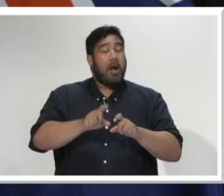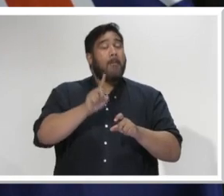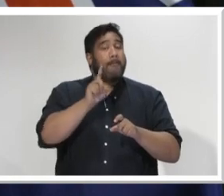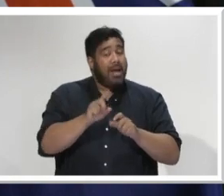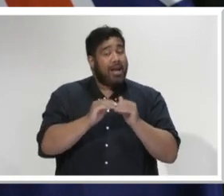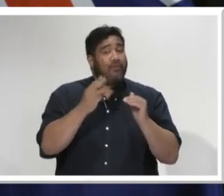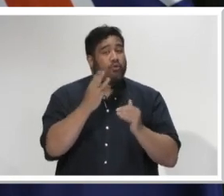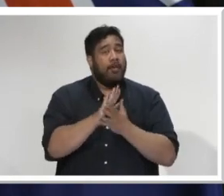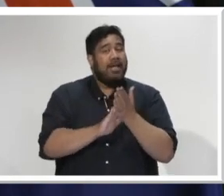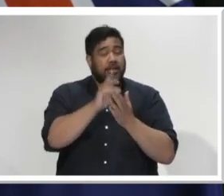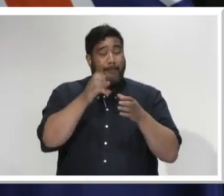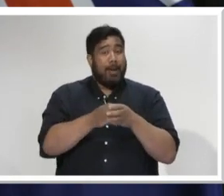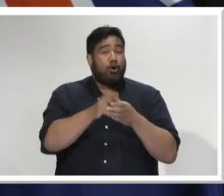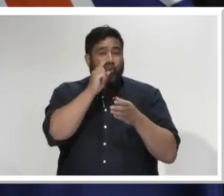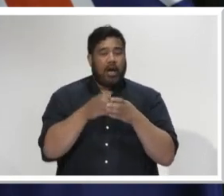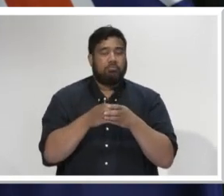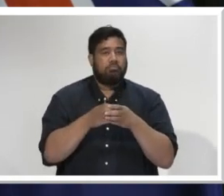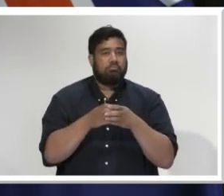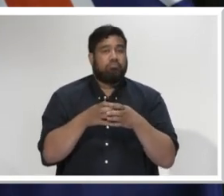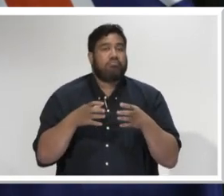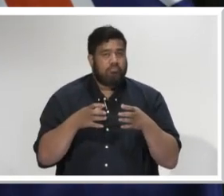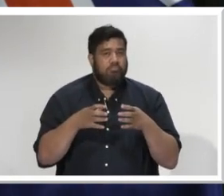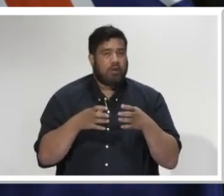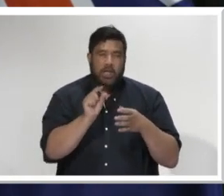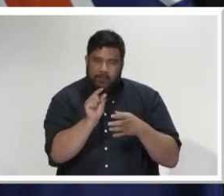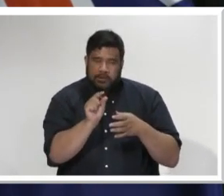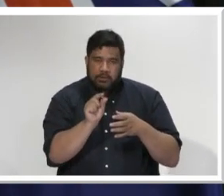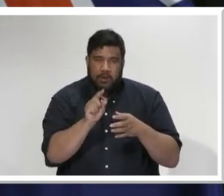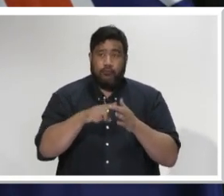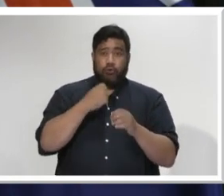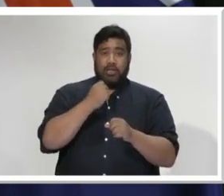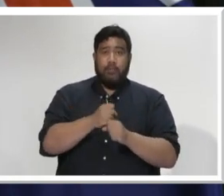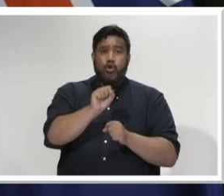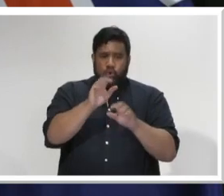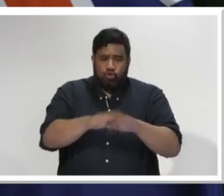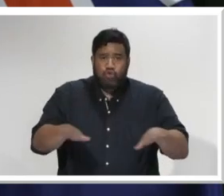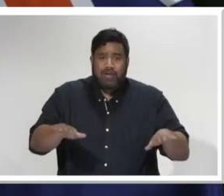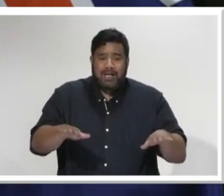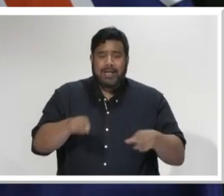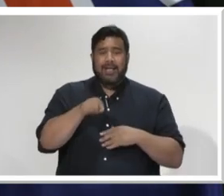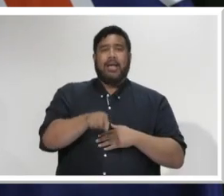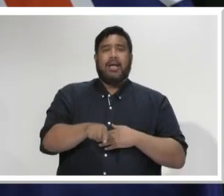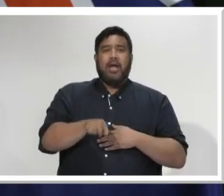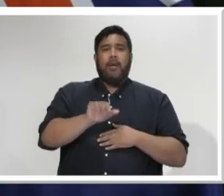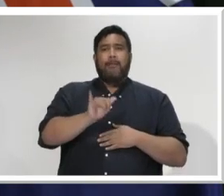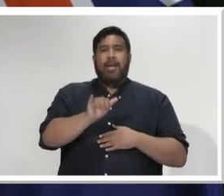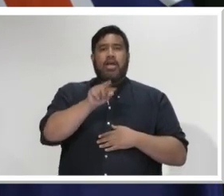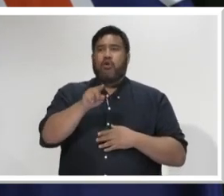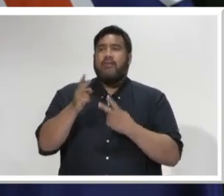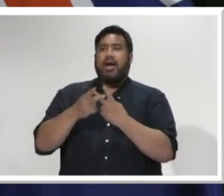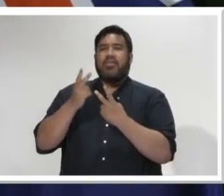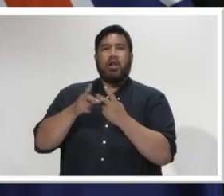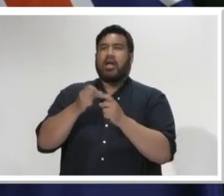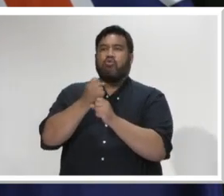amount. If you have a caregiver that you need in your life, children who might be in a shared care arrangement, a de